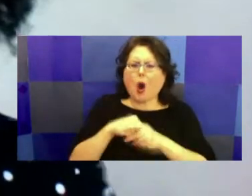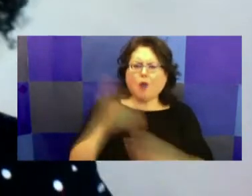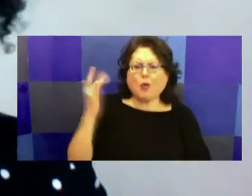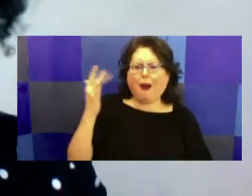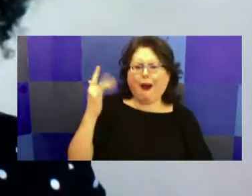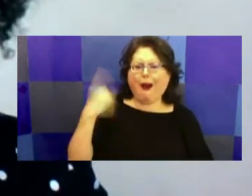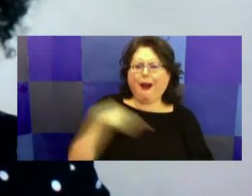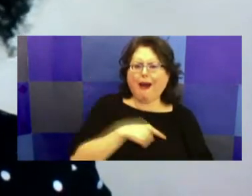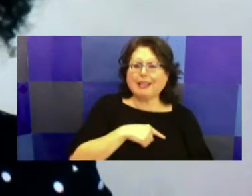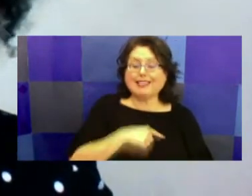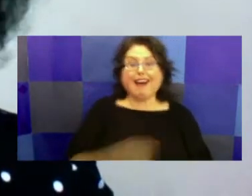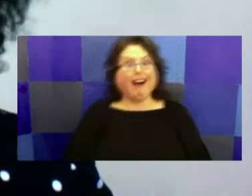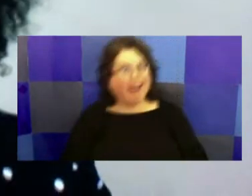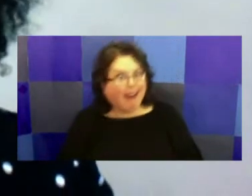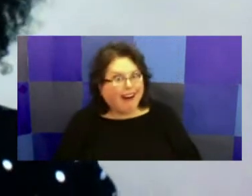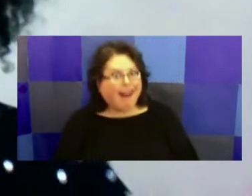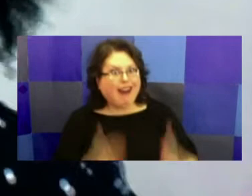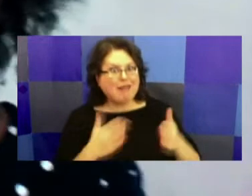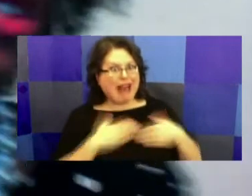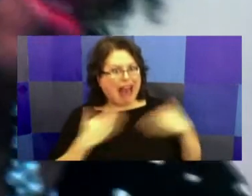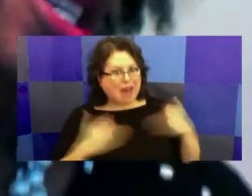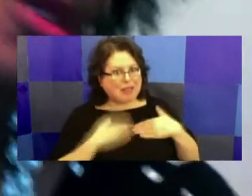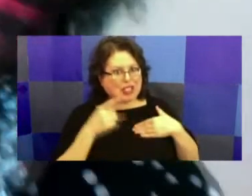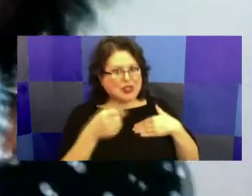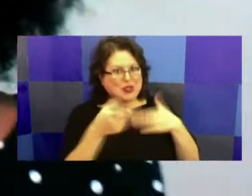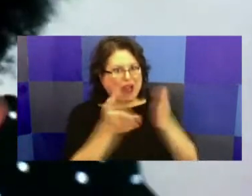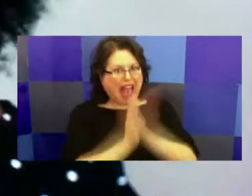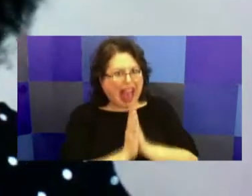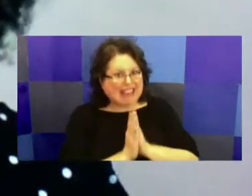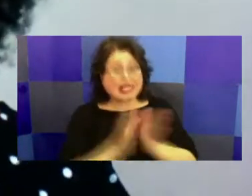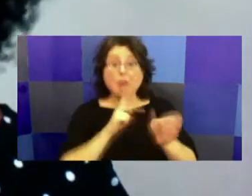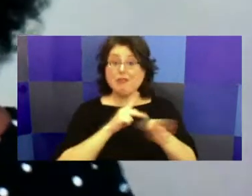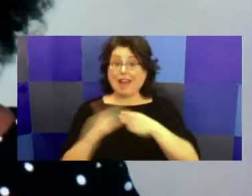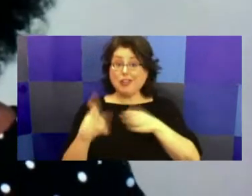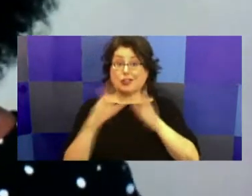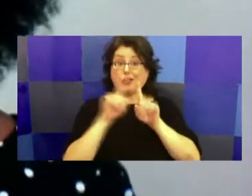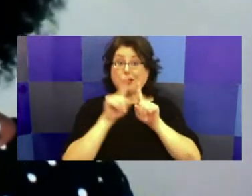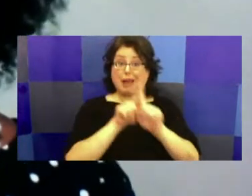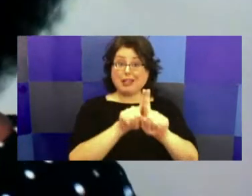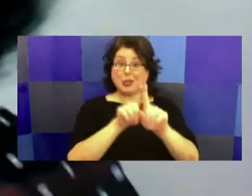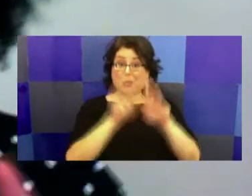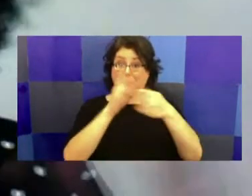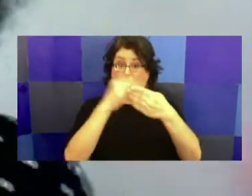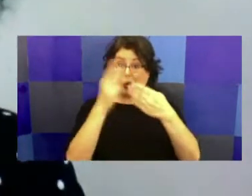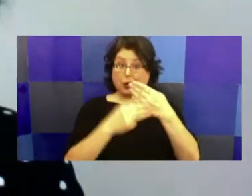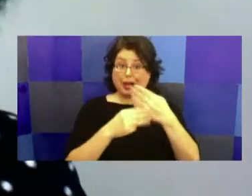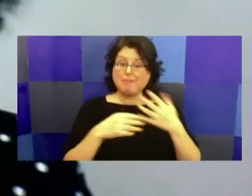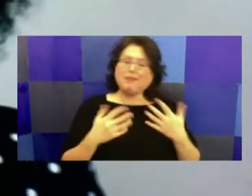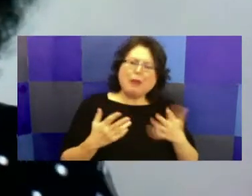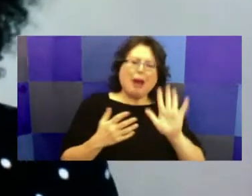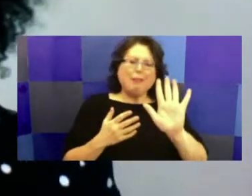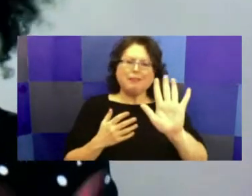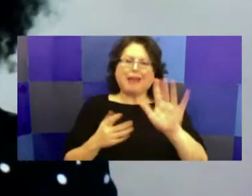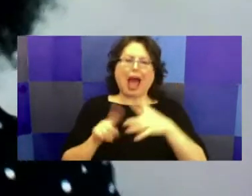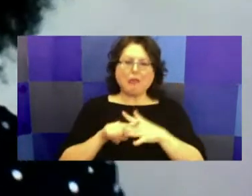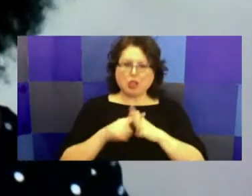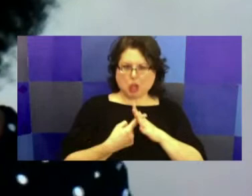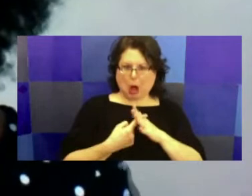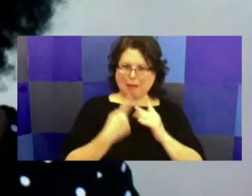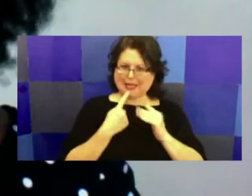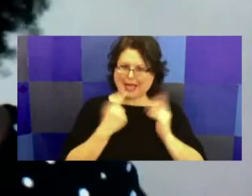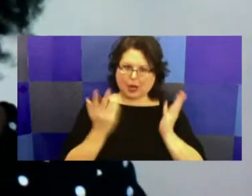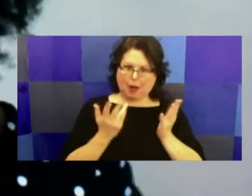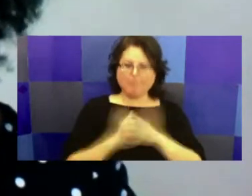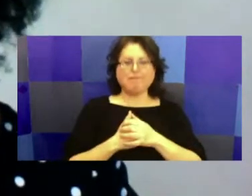somebody asked that question. So the Professional Mentor Program, so let me start with this. The great thing